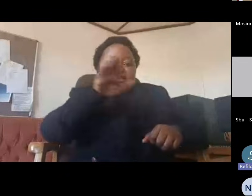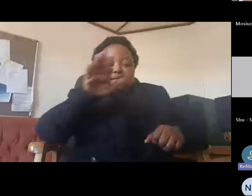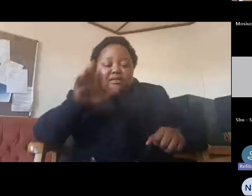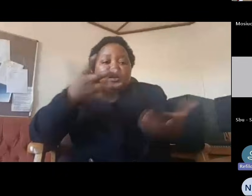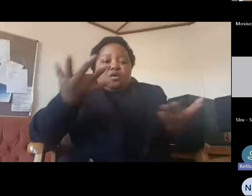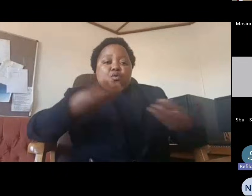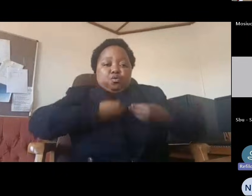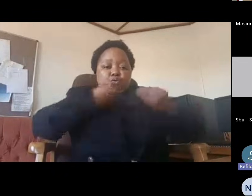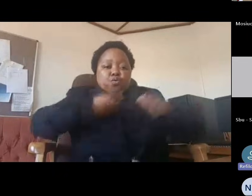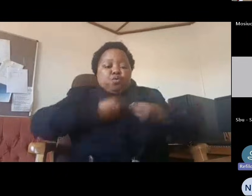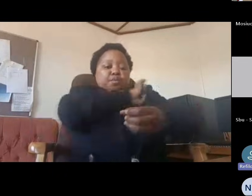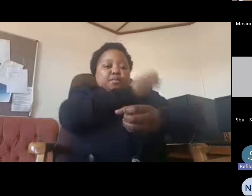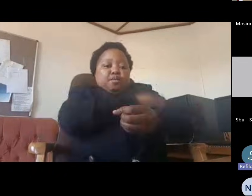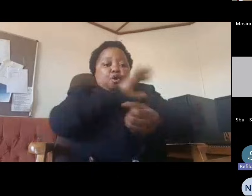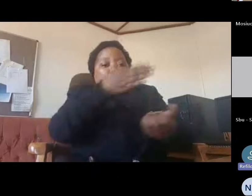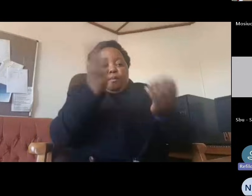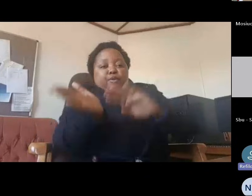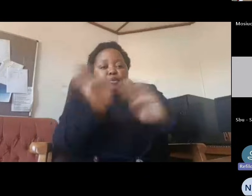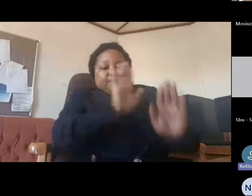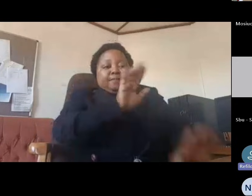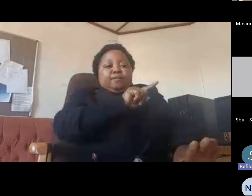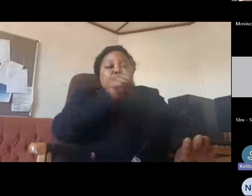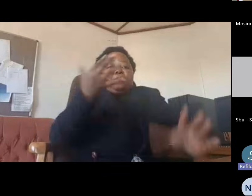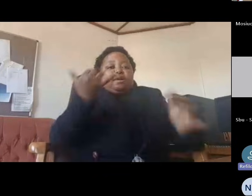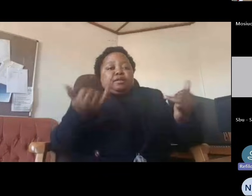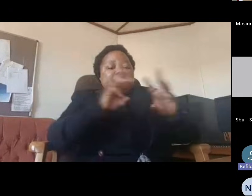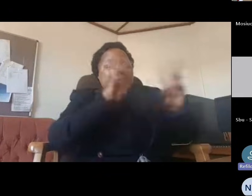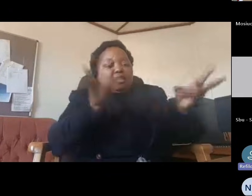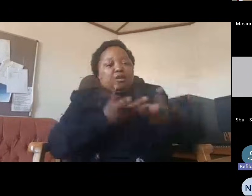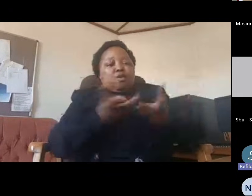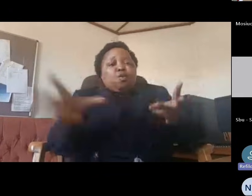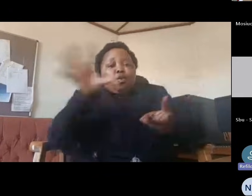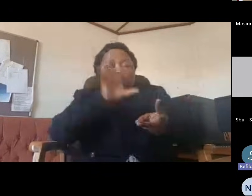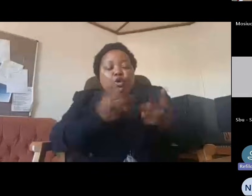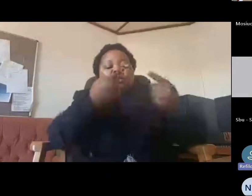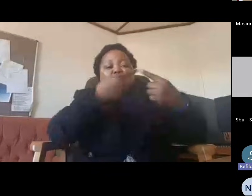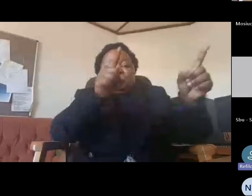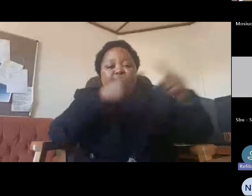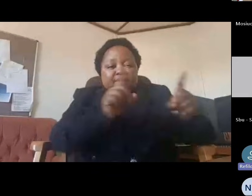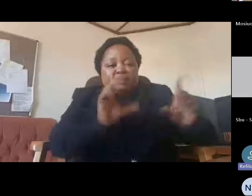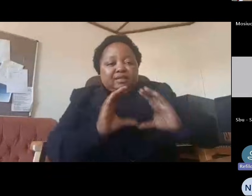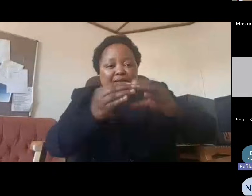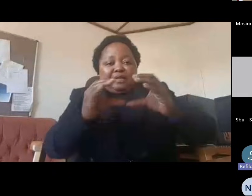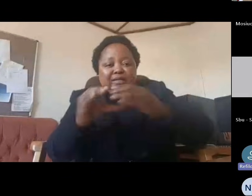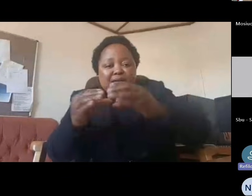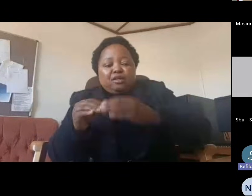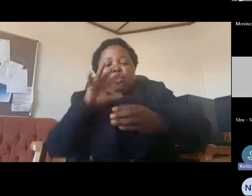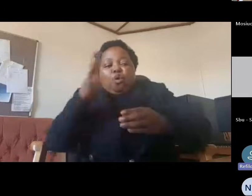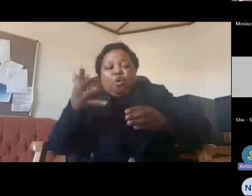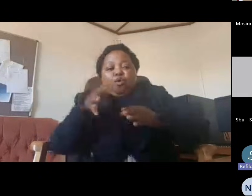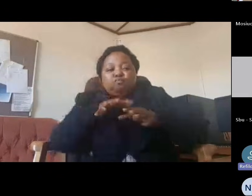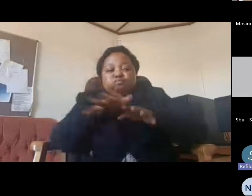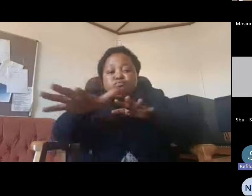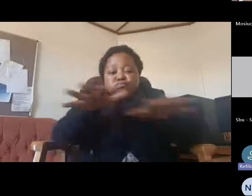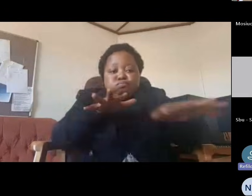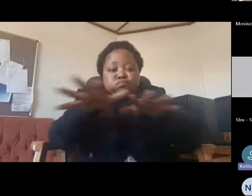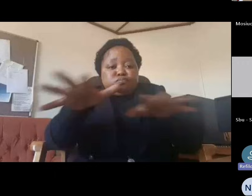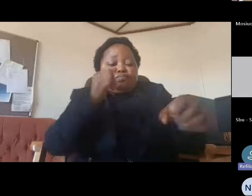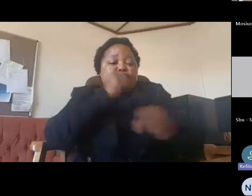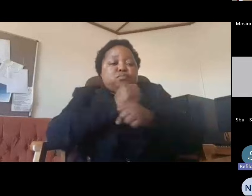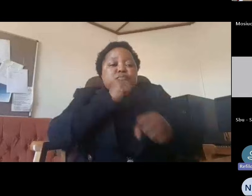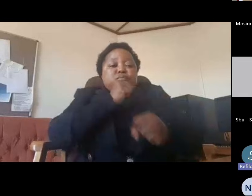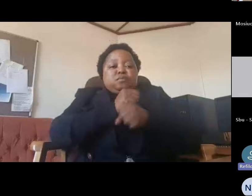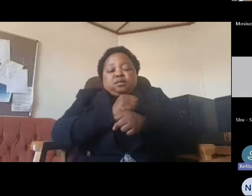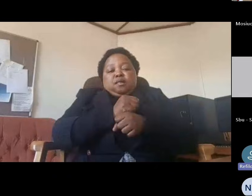or protection. But generally, in all those different sectors or fields where they are working, if they could have